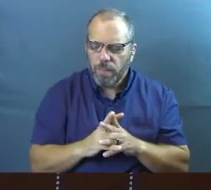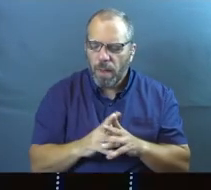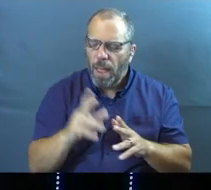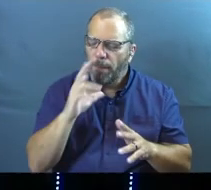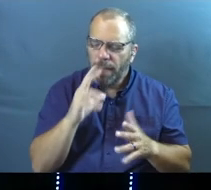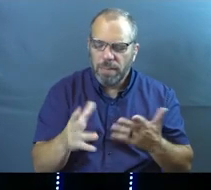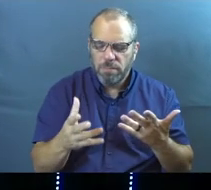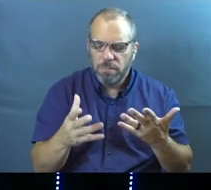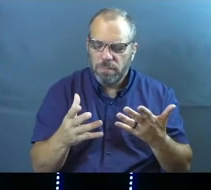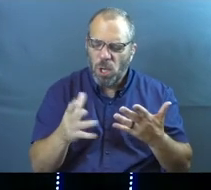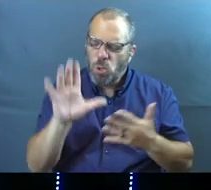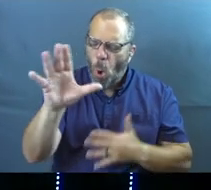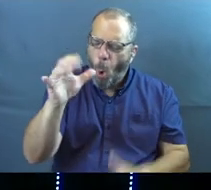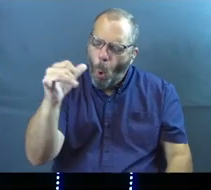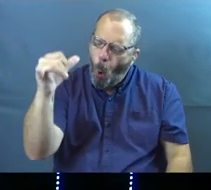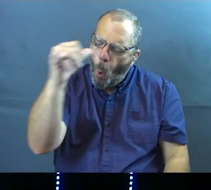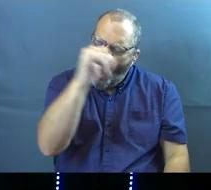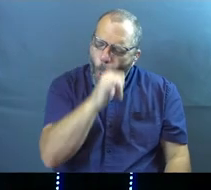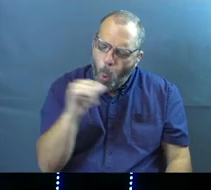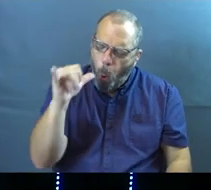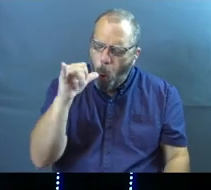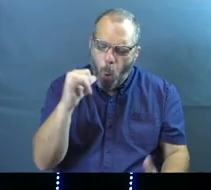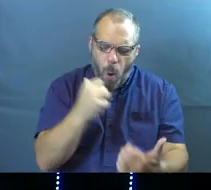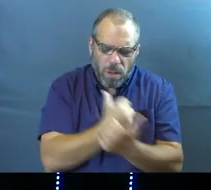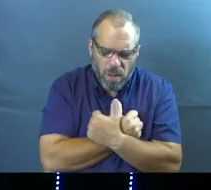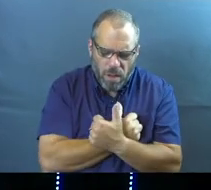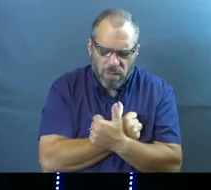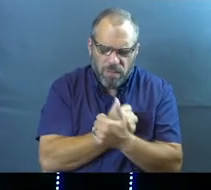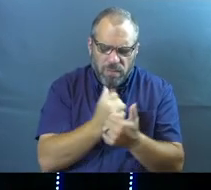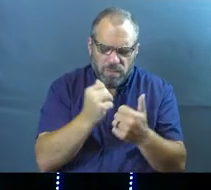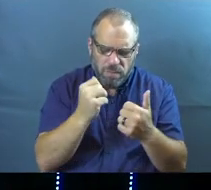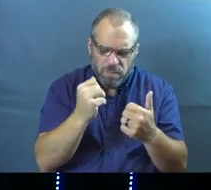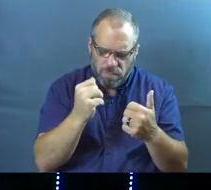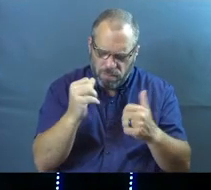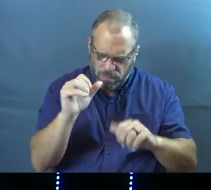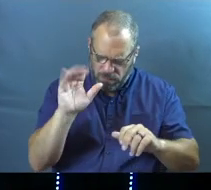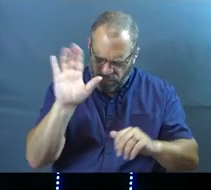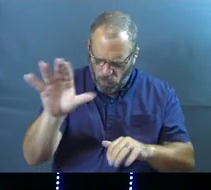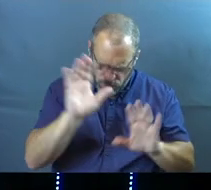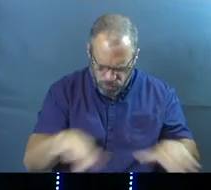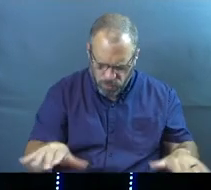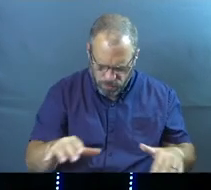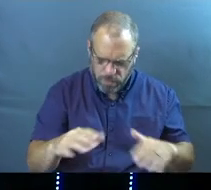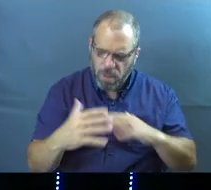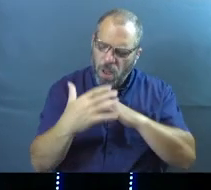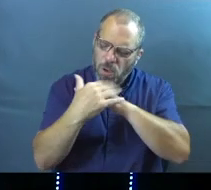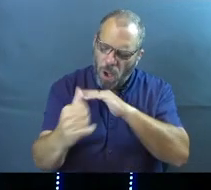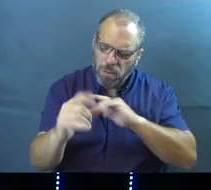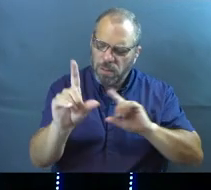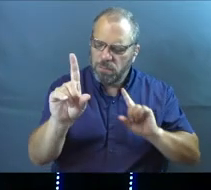But the reckless love of the children of God. Call us to it, Lord.